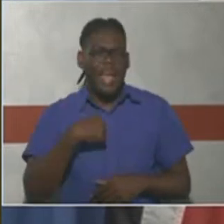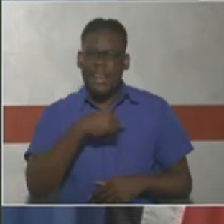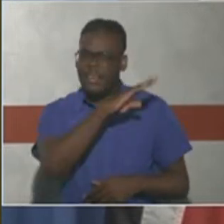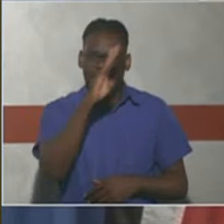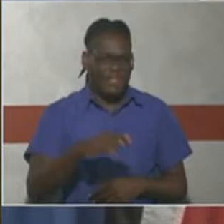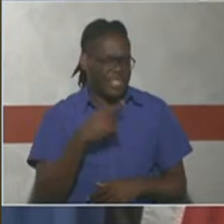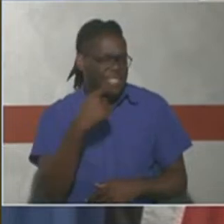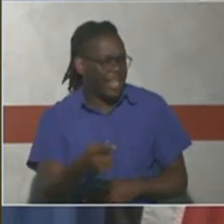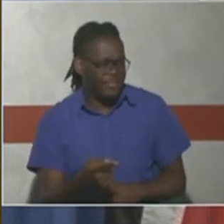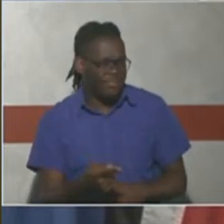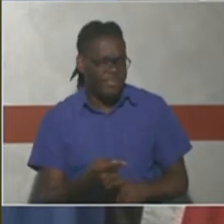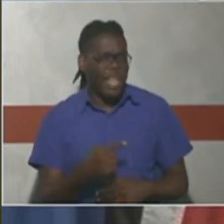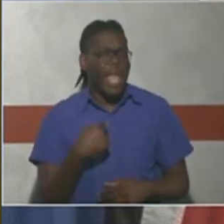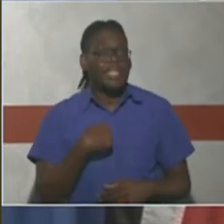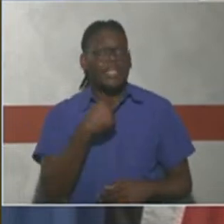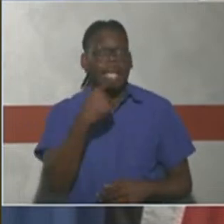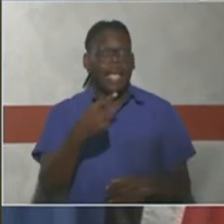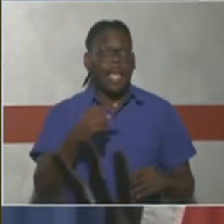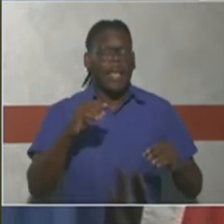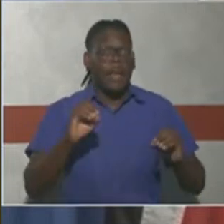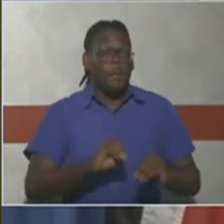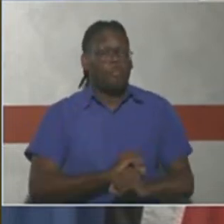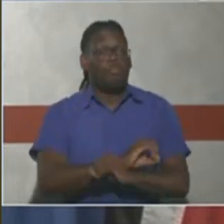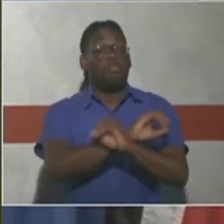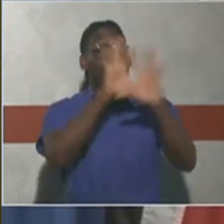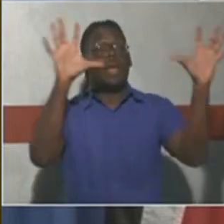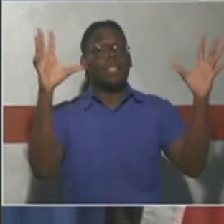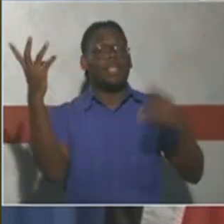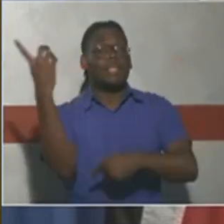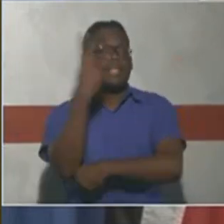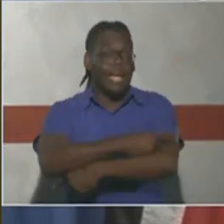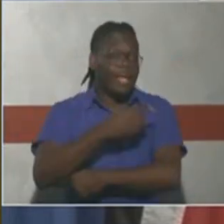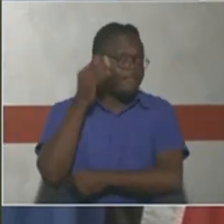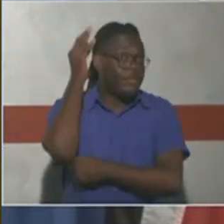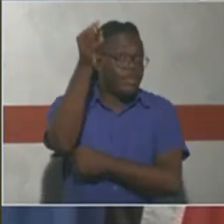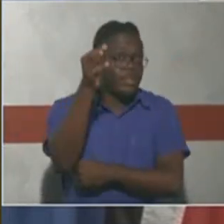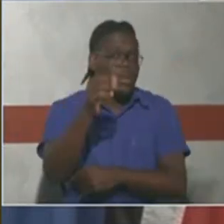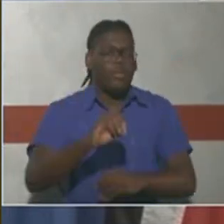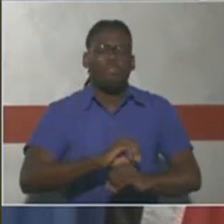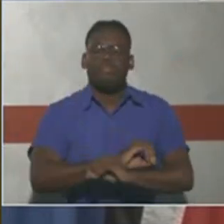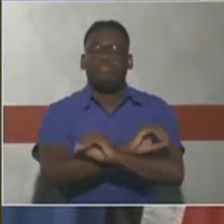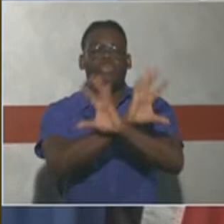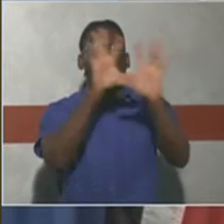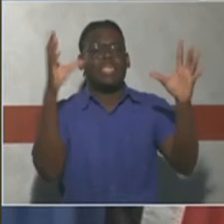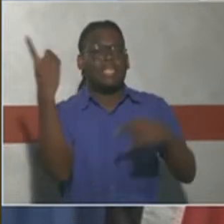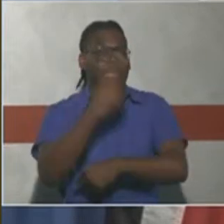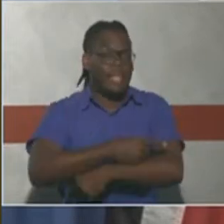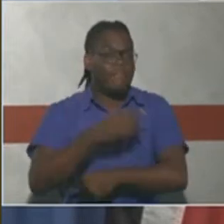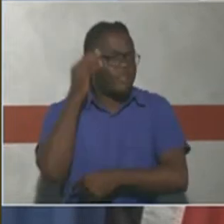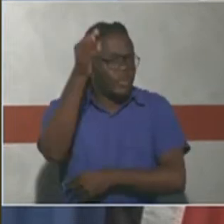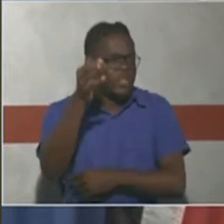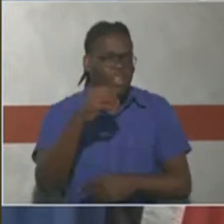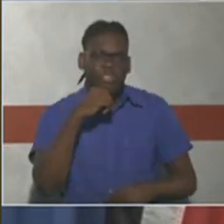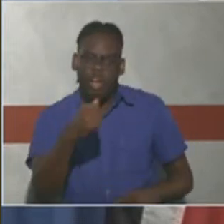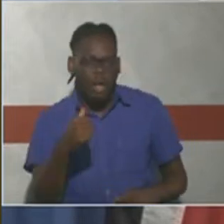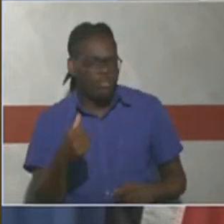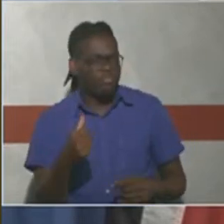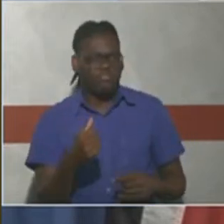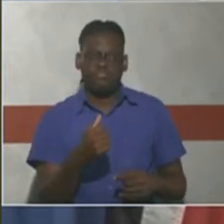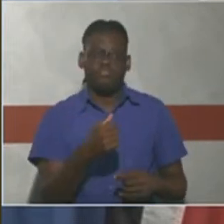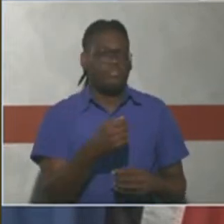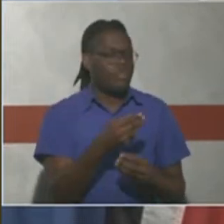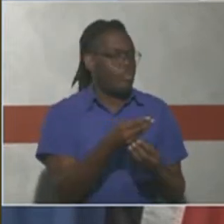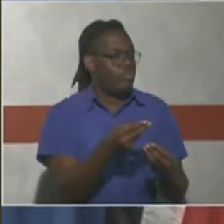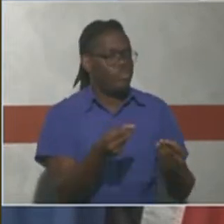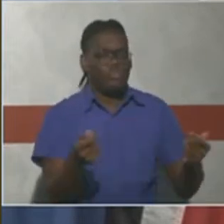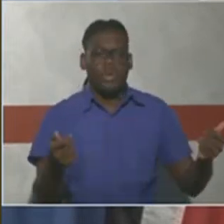have bright days ahead. What I did say is that the future is not a smooth sailing, but there are bumps in the